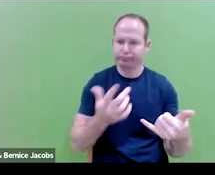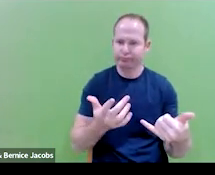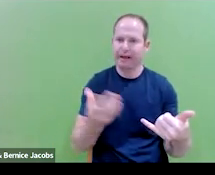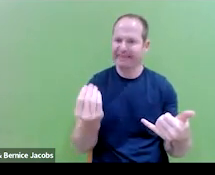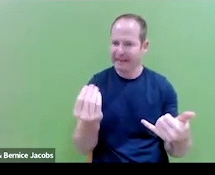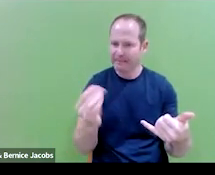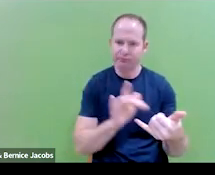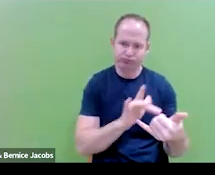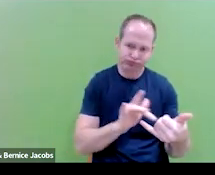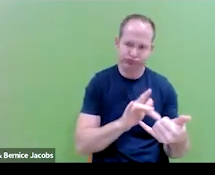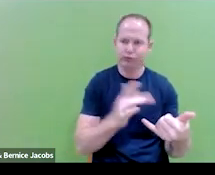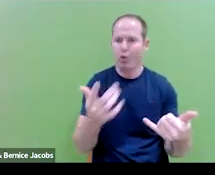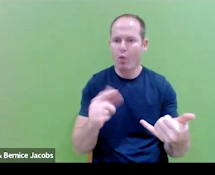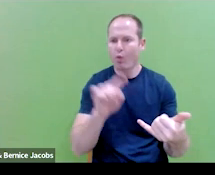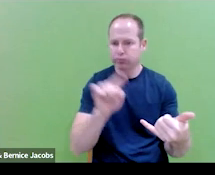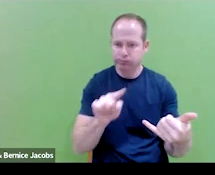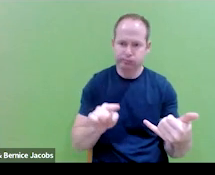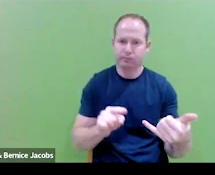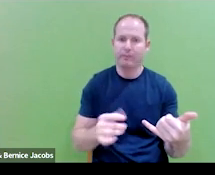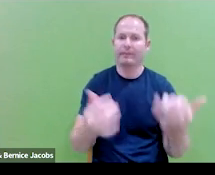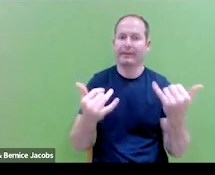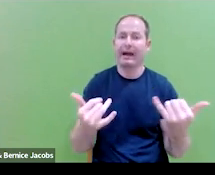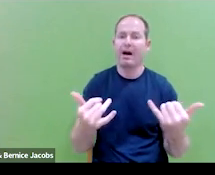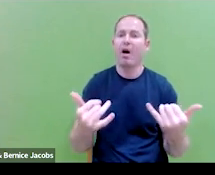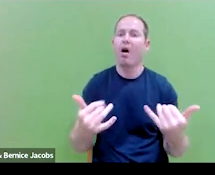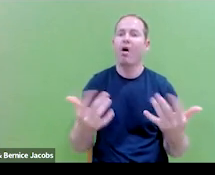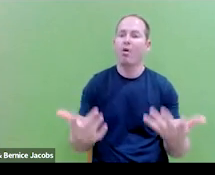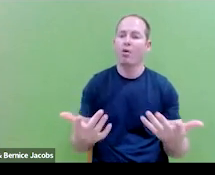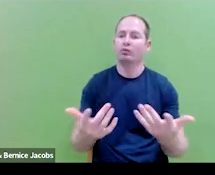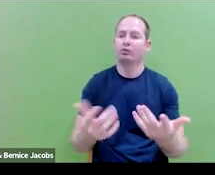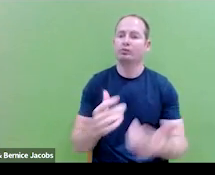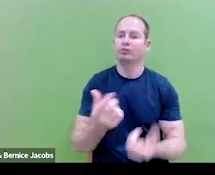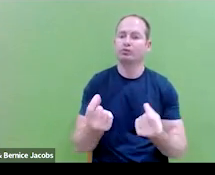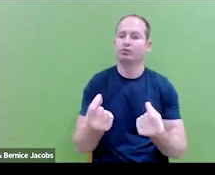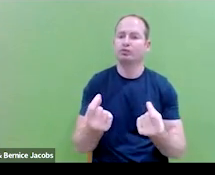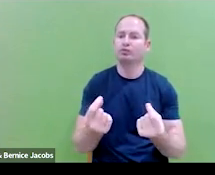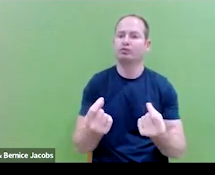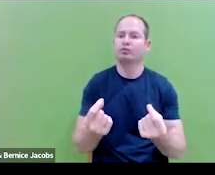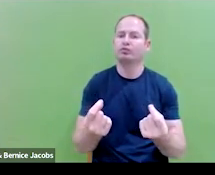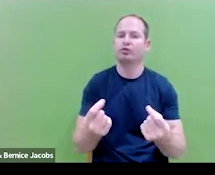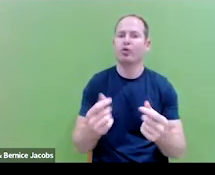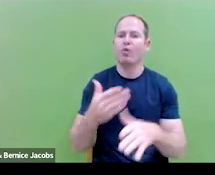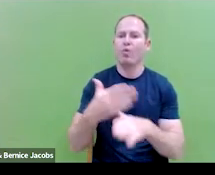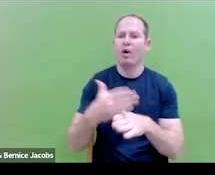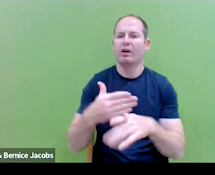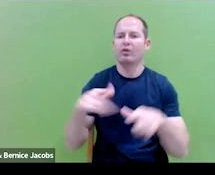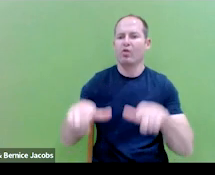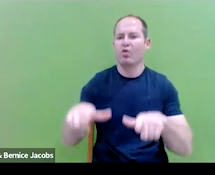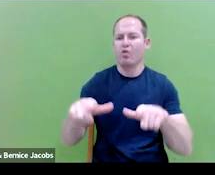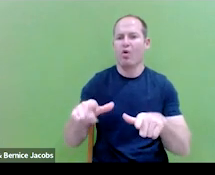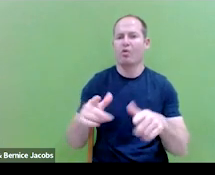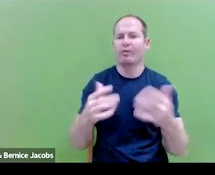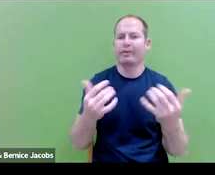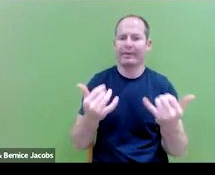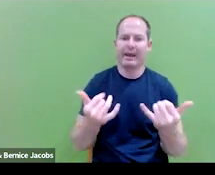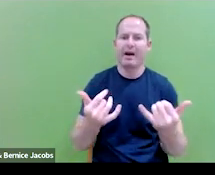unlock your phone. Low physical effort now is the biometrics that's been installed. So with that, you can